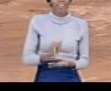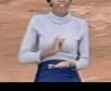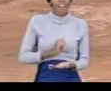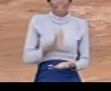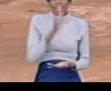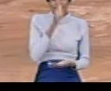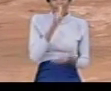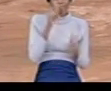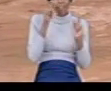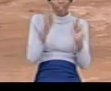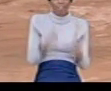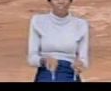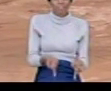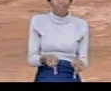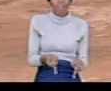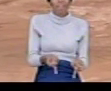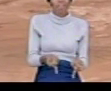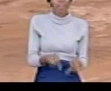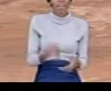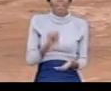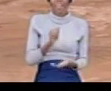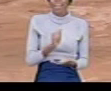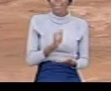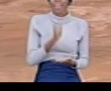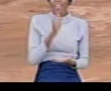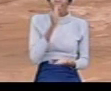amen. I am thou whosoever,